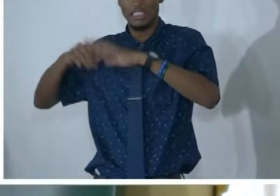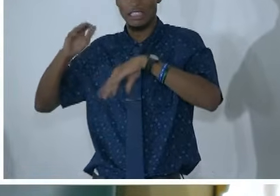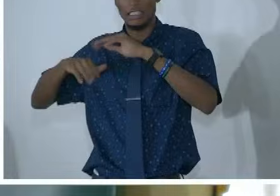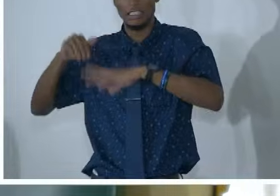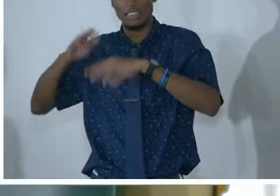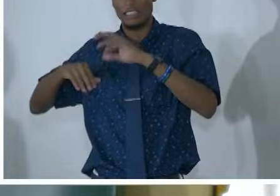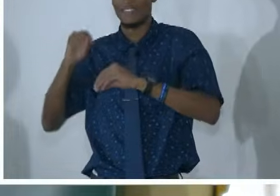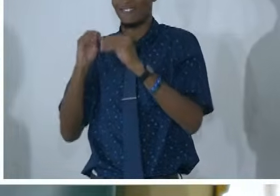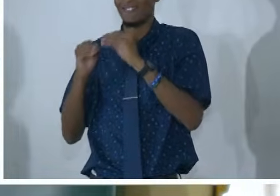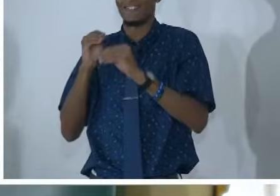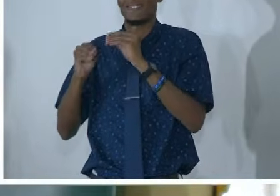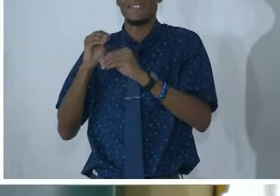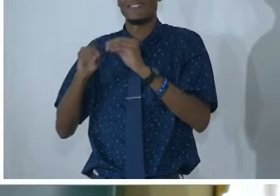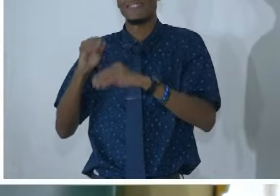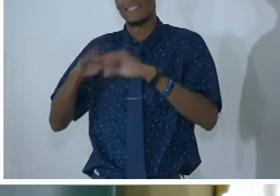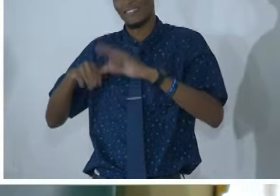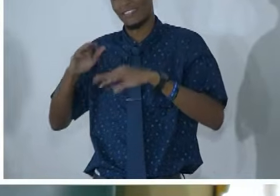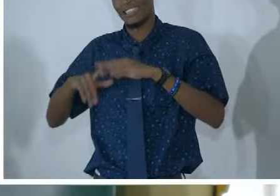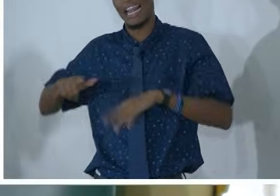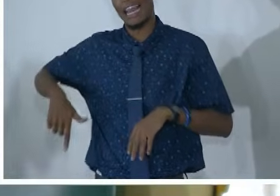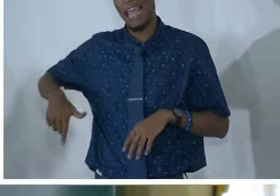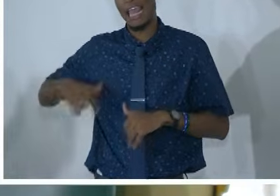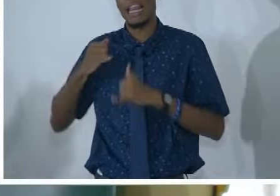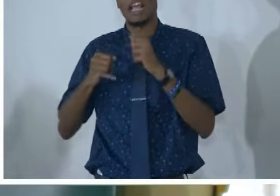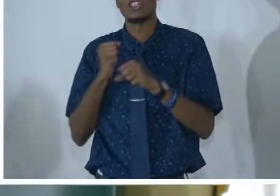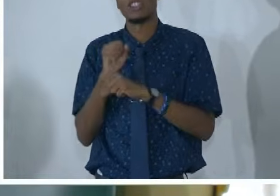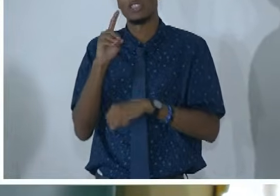rehabilitation phase late last year, December